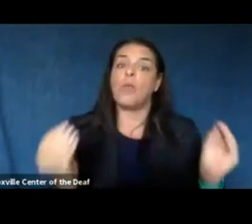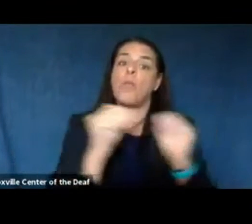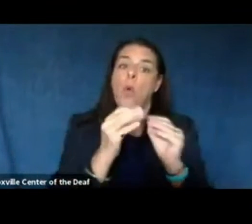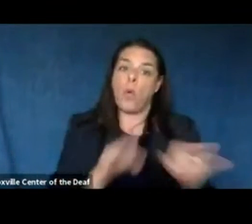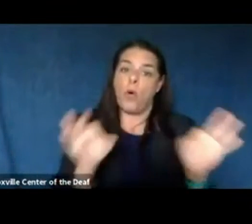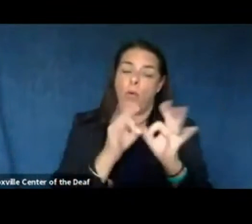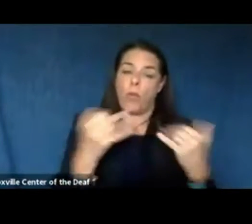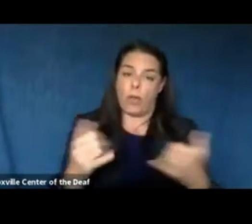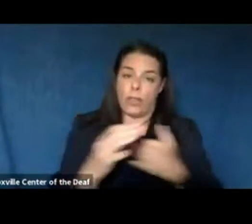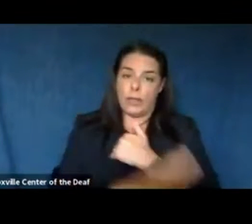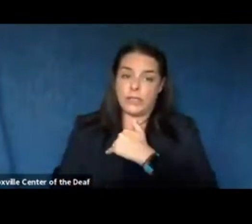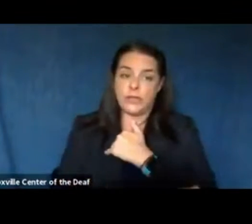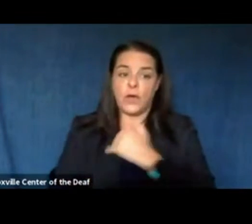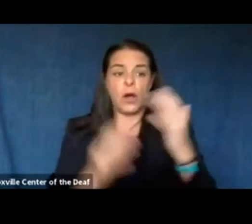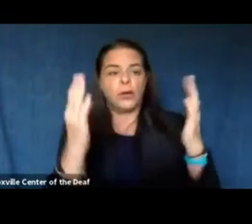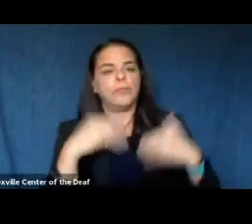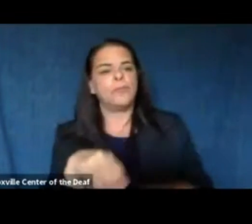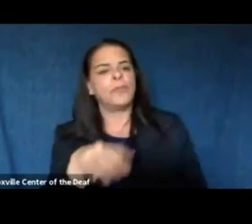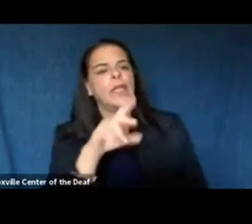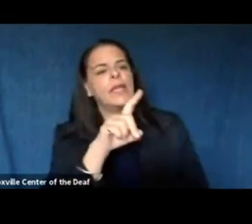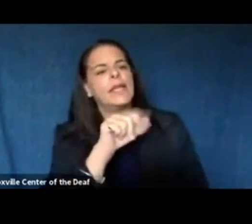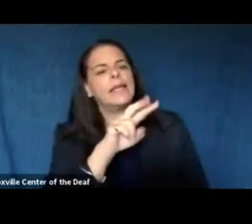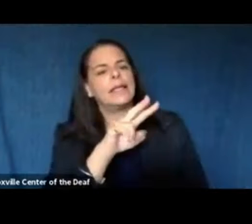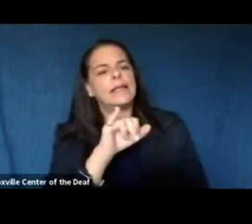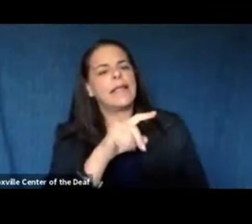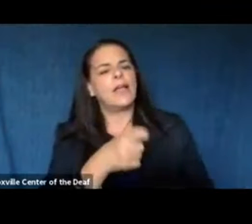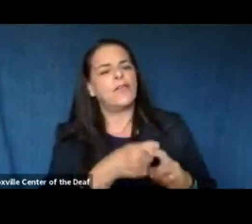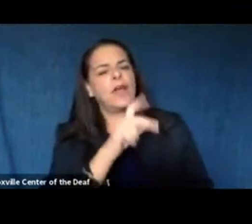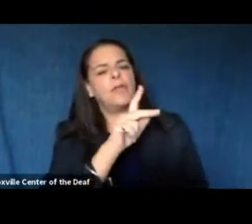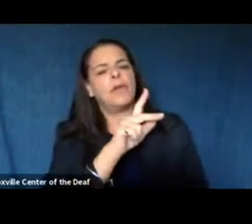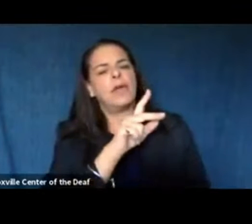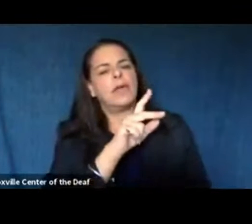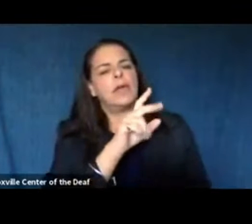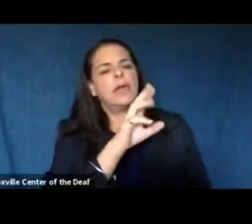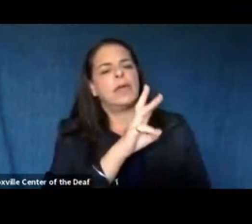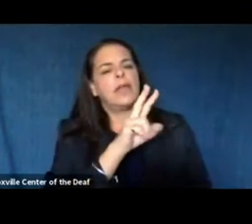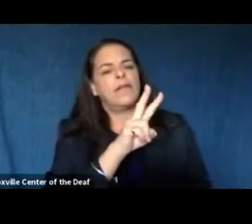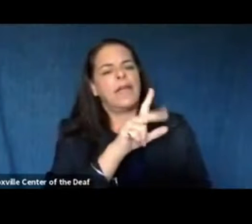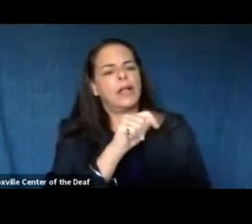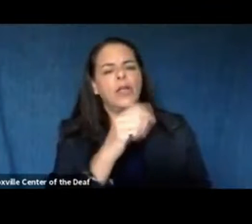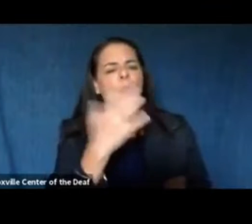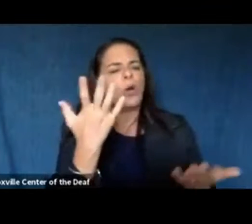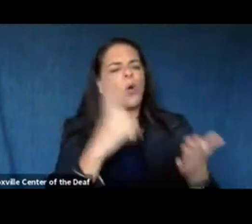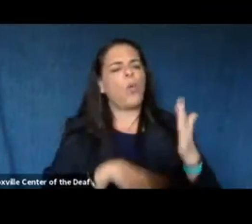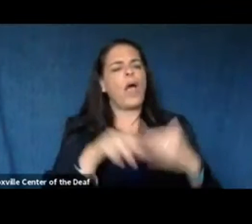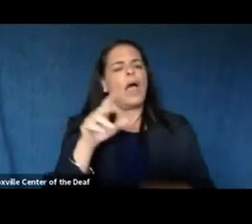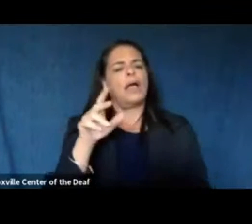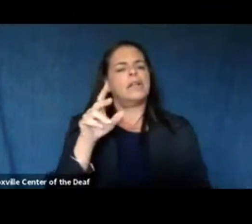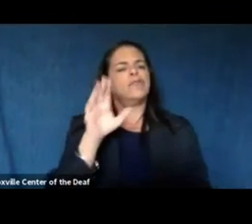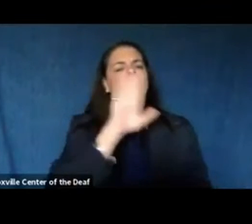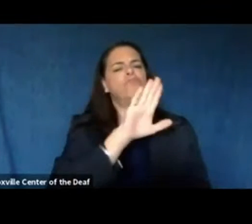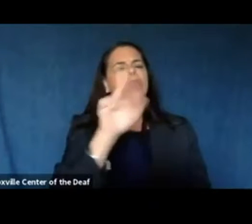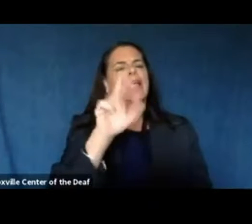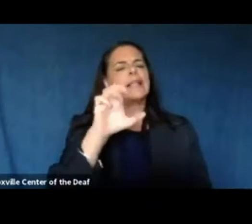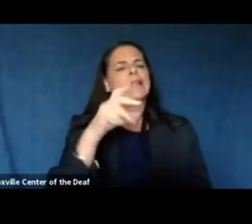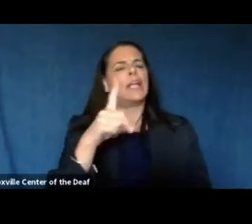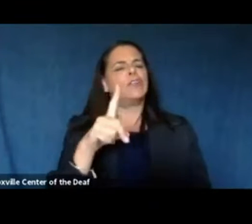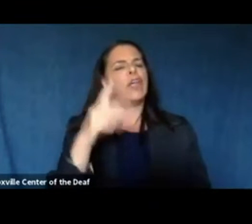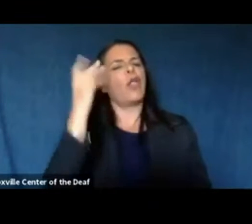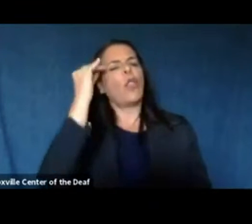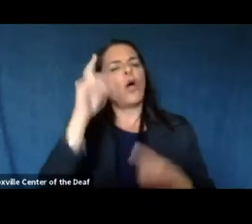with WBLT, what is KCHD's thoughts on Dr. Burke's call for more limits for Tennessee statewide?